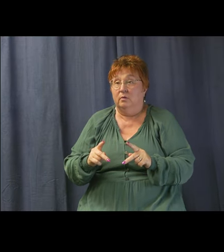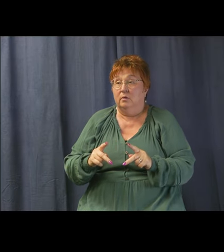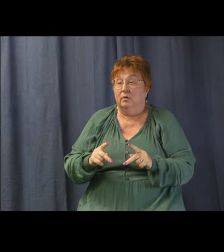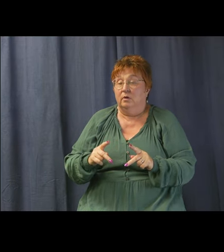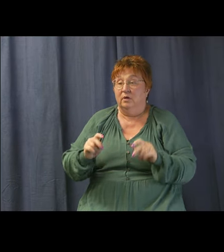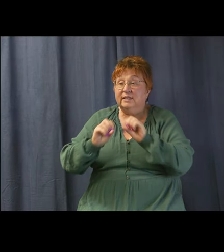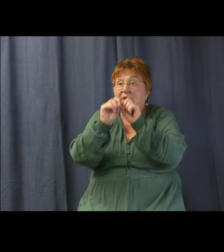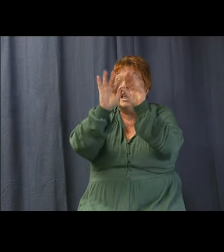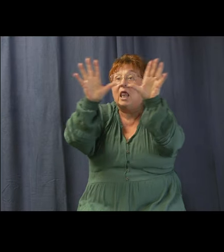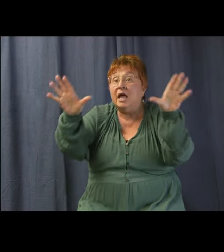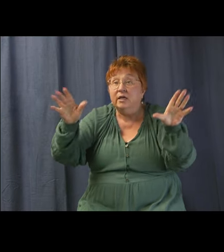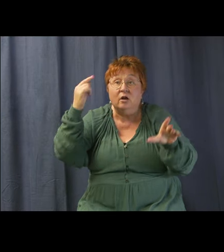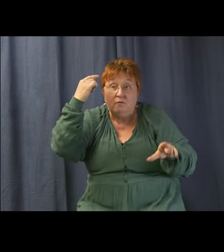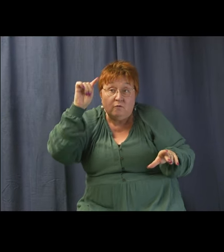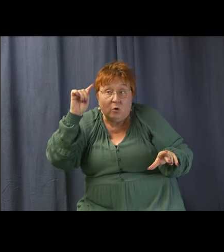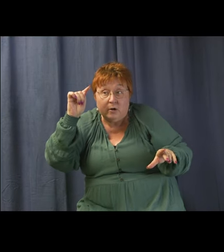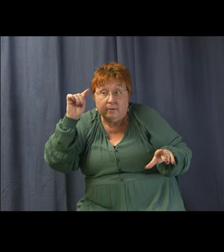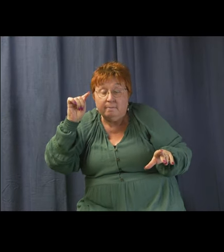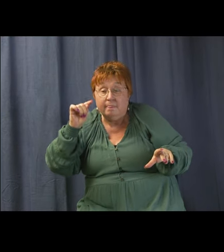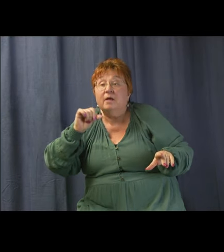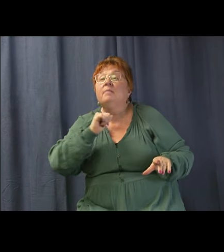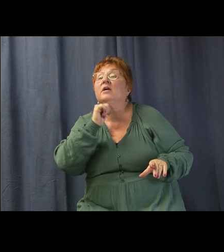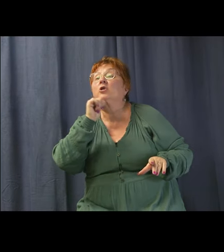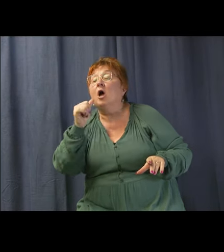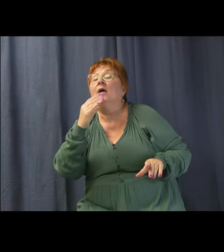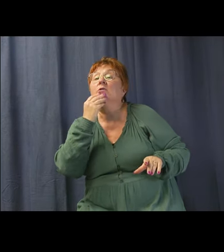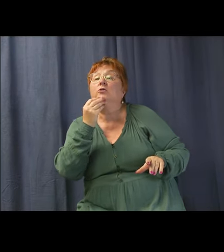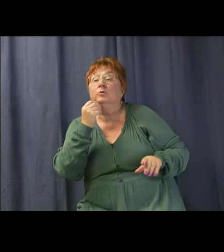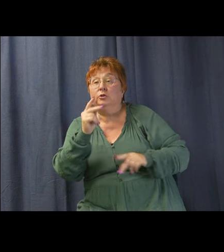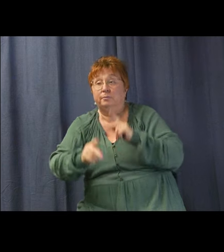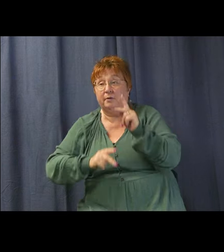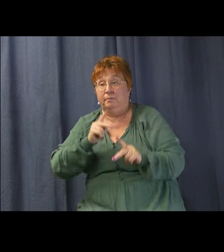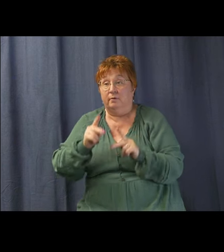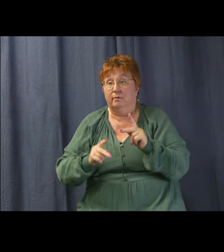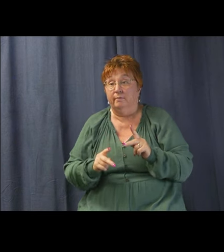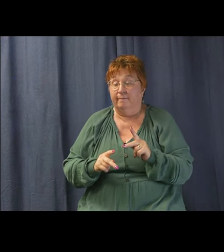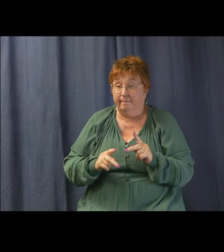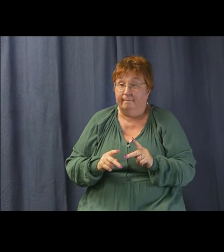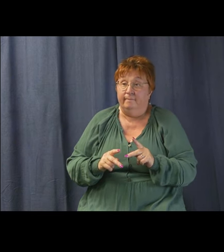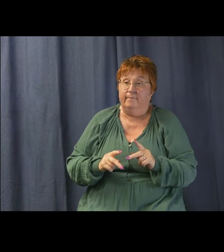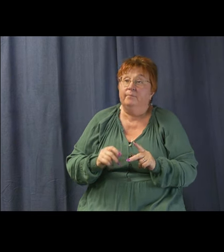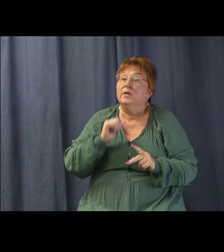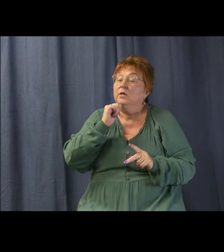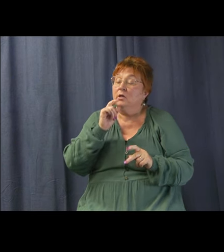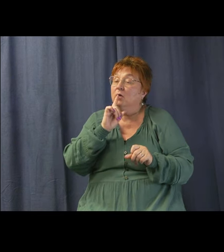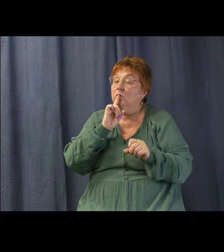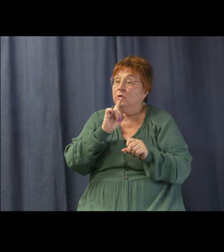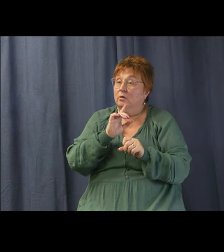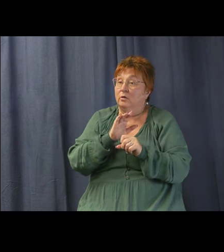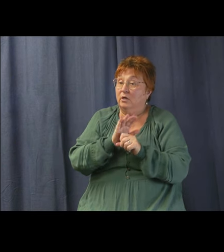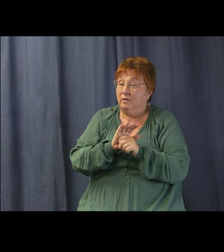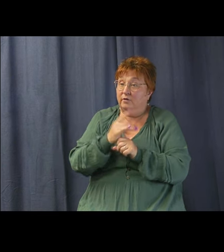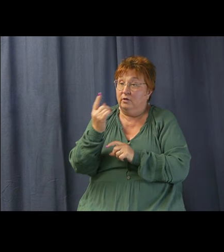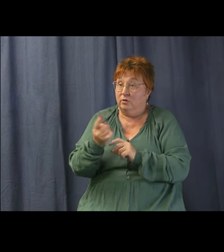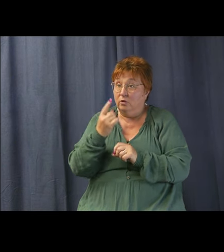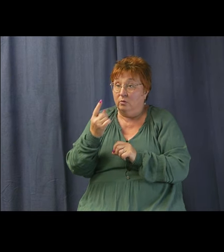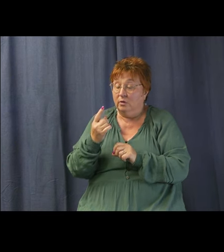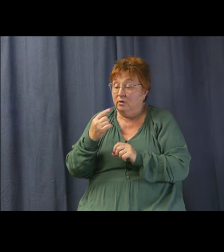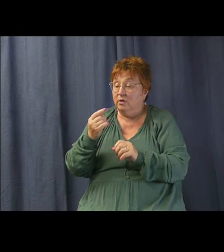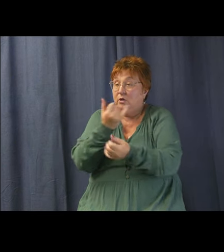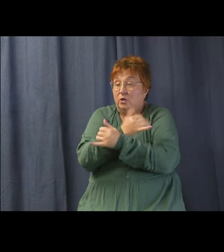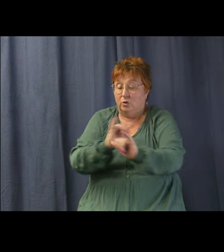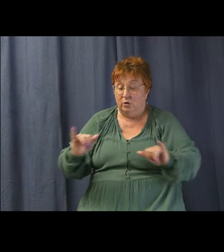the Gentile nations. Notice, it is not just a covenant. He says to